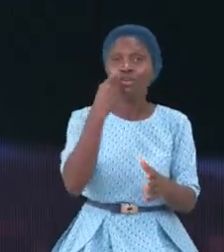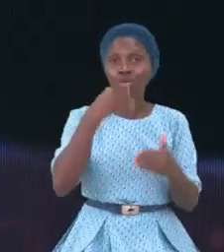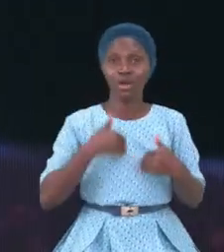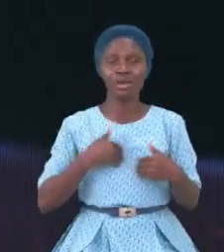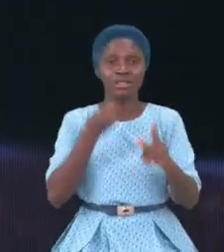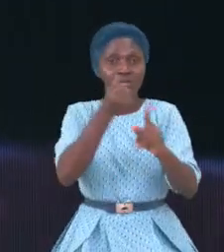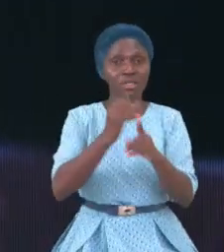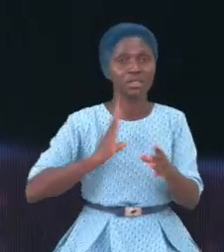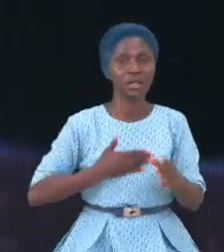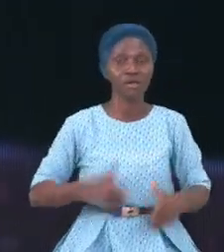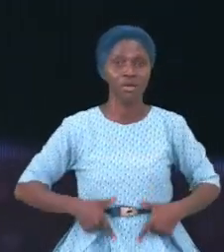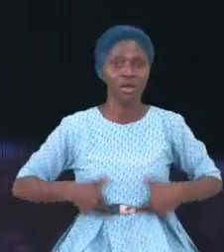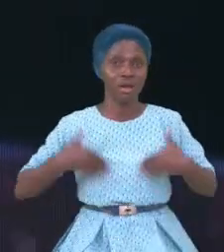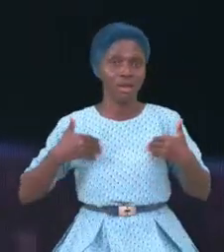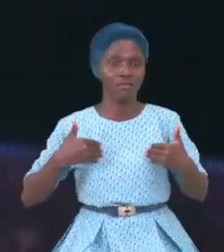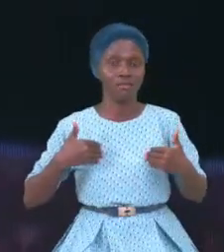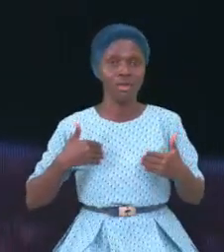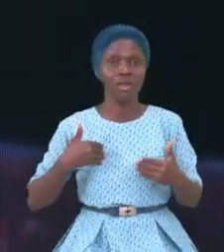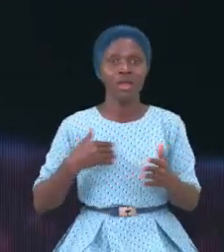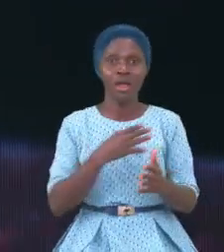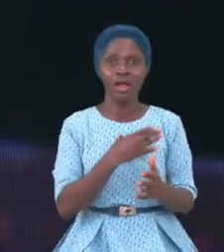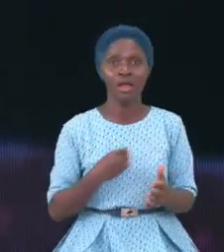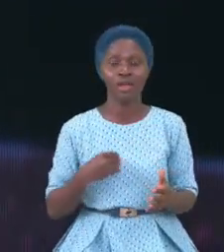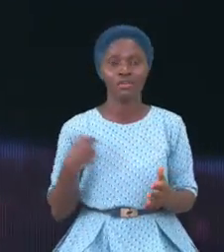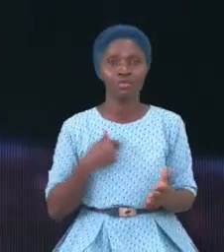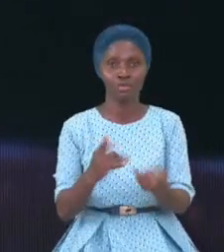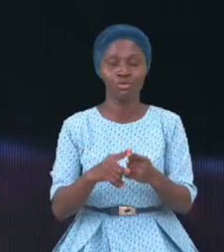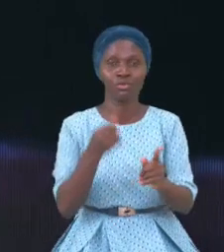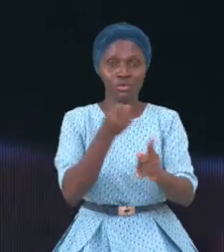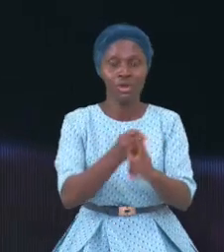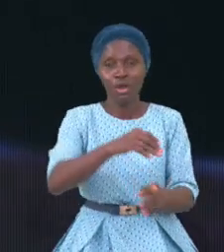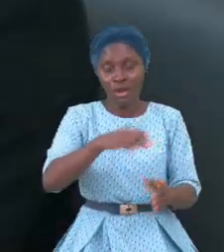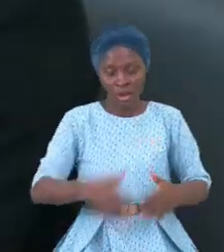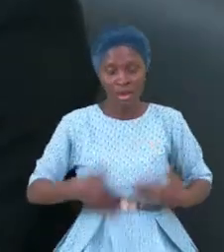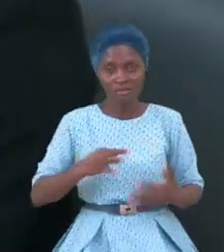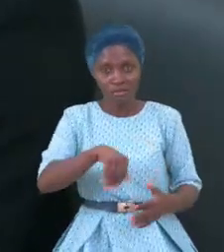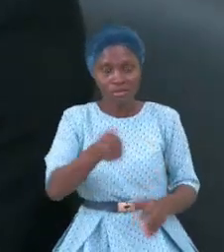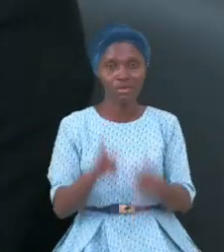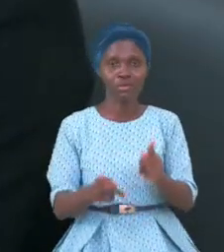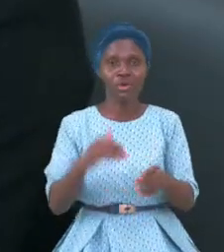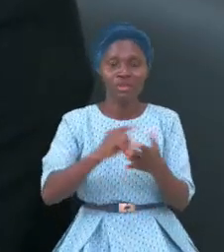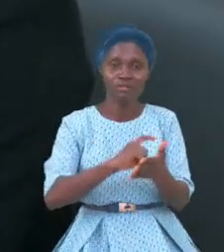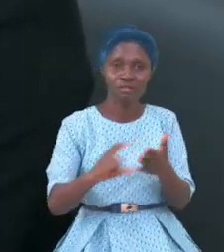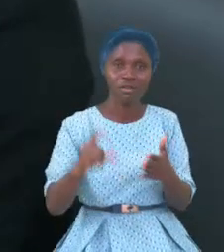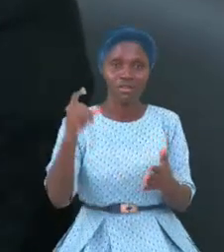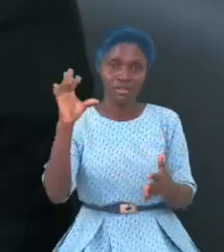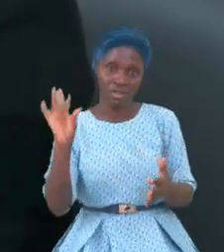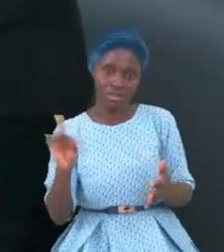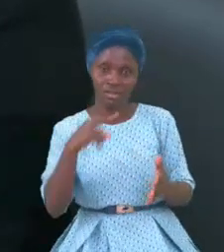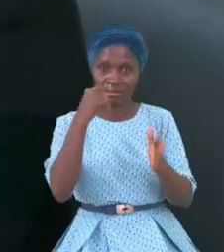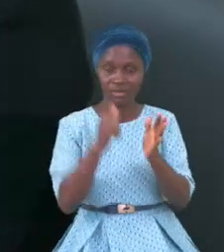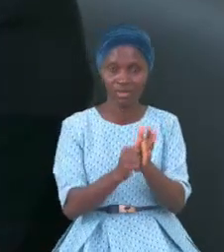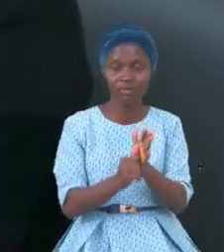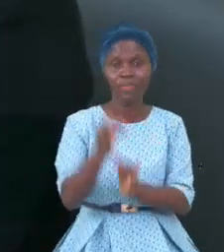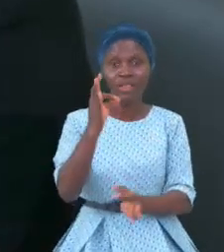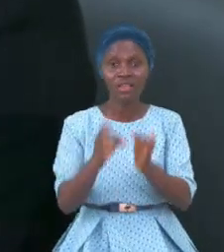our lives and who wants to impact the lives of other people. Look at verse 8 there. In verse 8, it says, if the